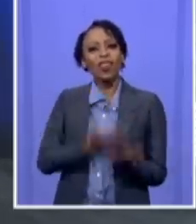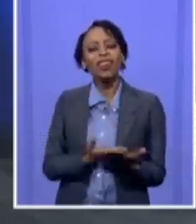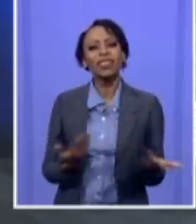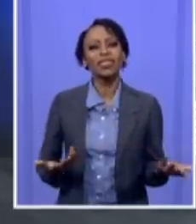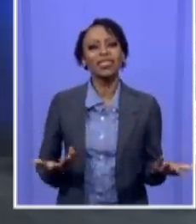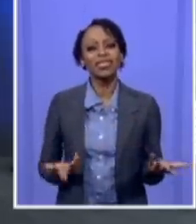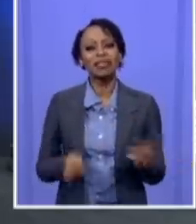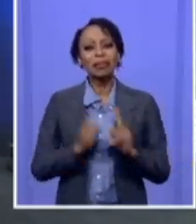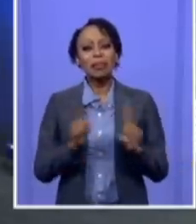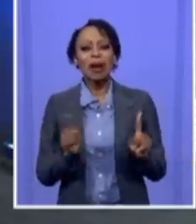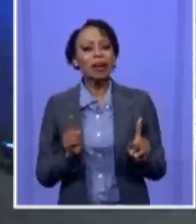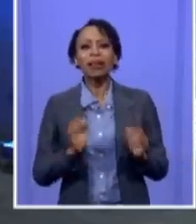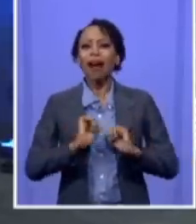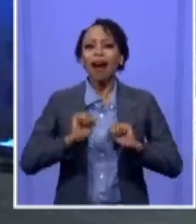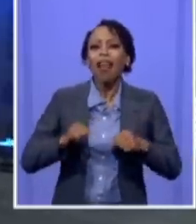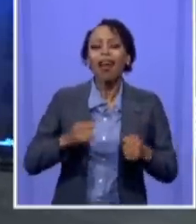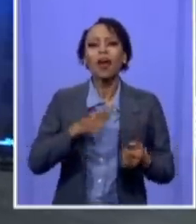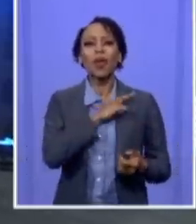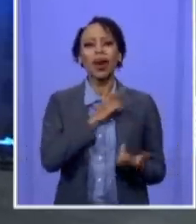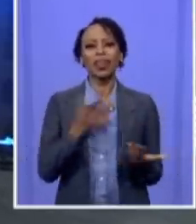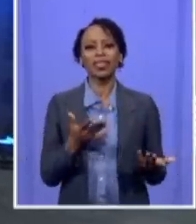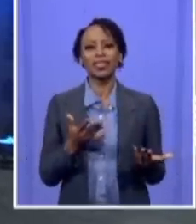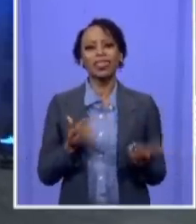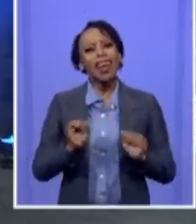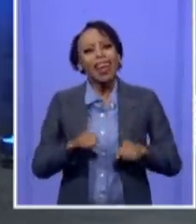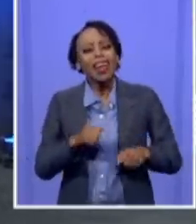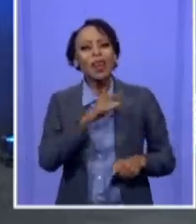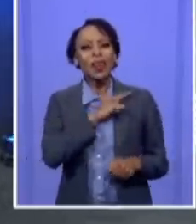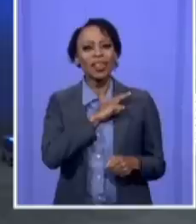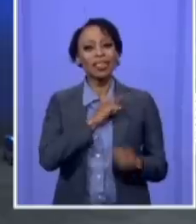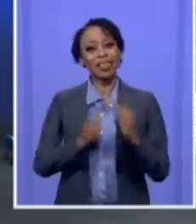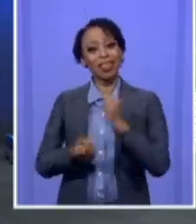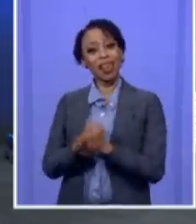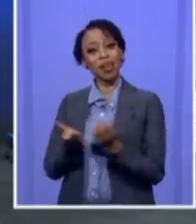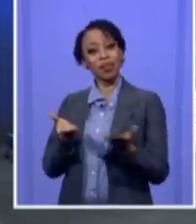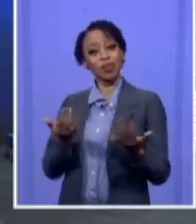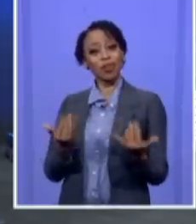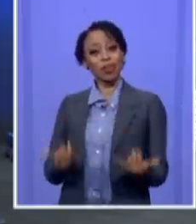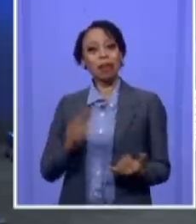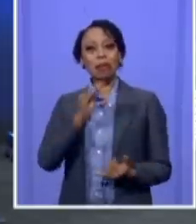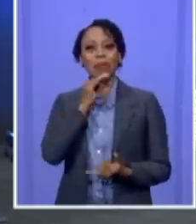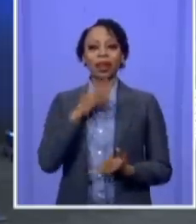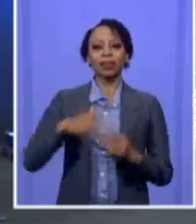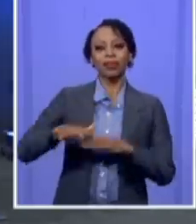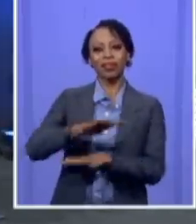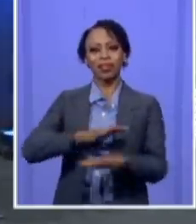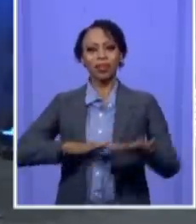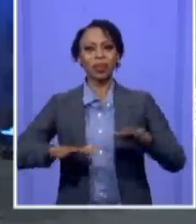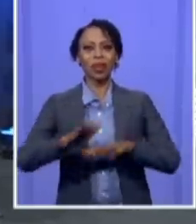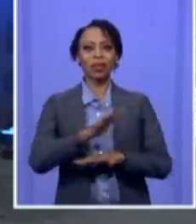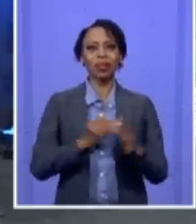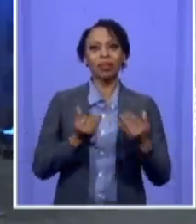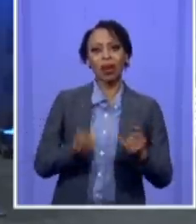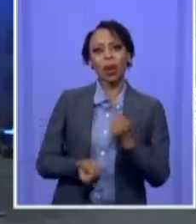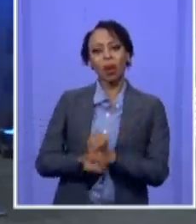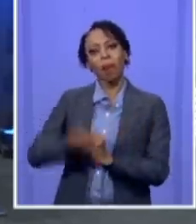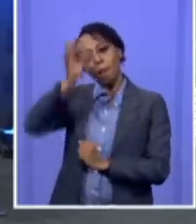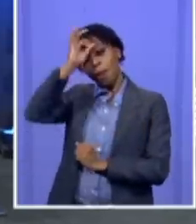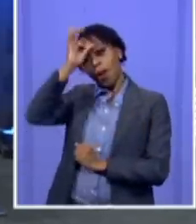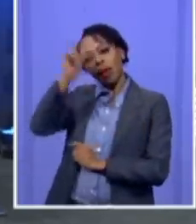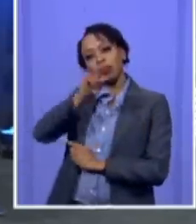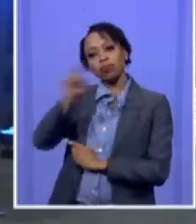it shouldn't be allowed. This is what it's come to now. That's what it's come to now. But you can't have a situation where police